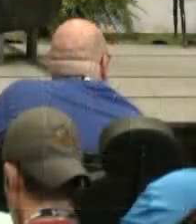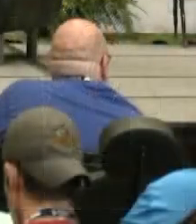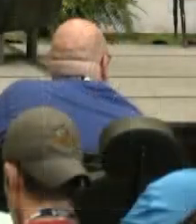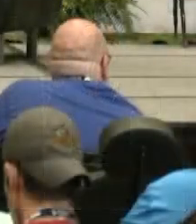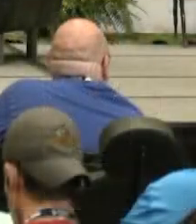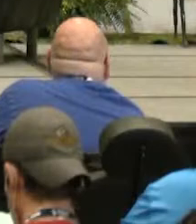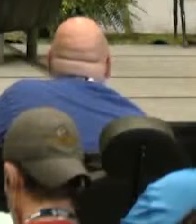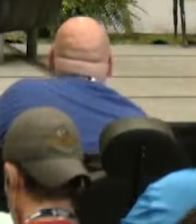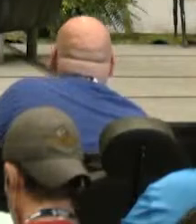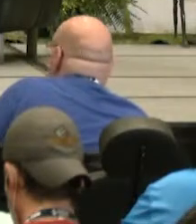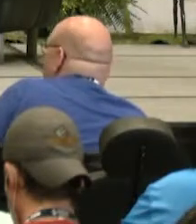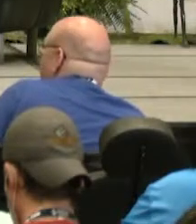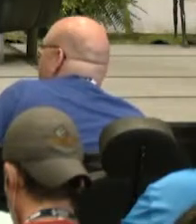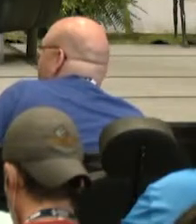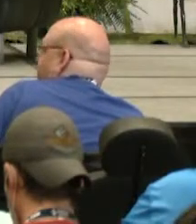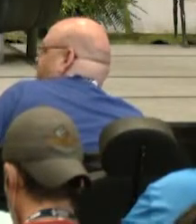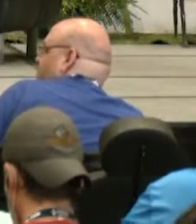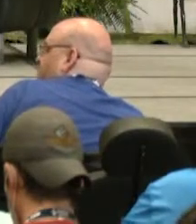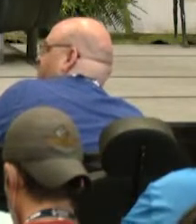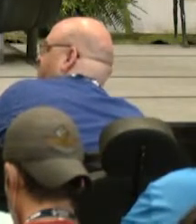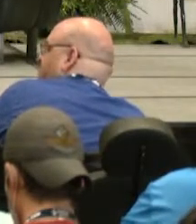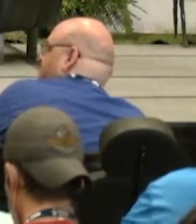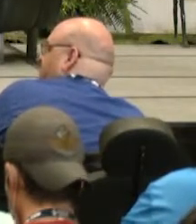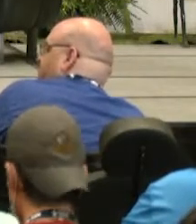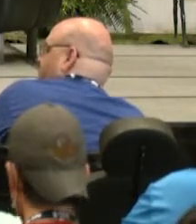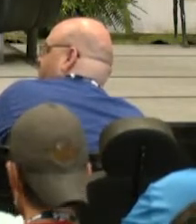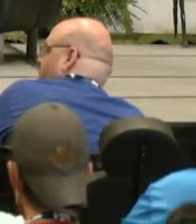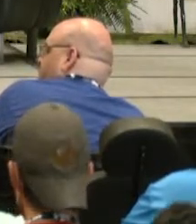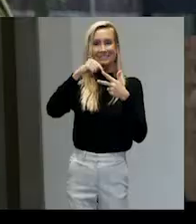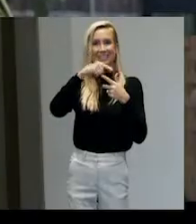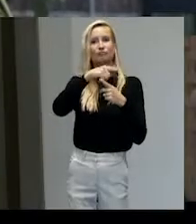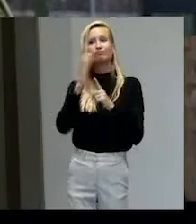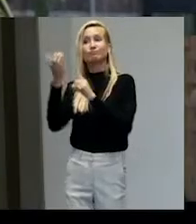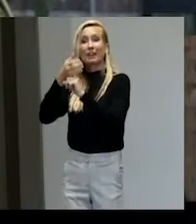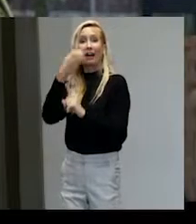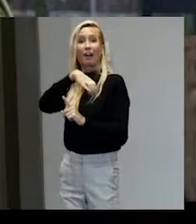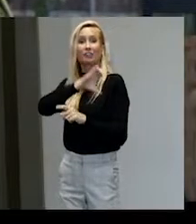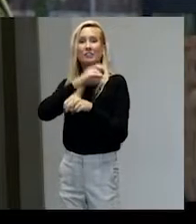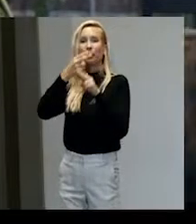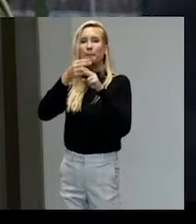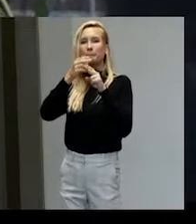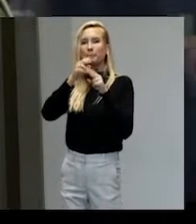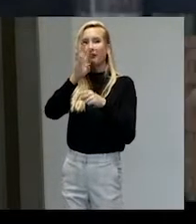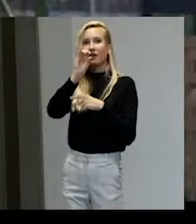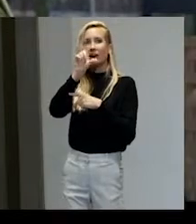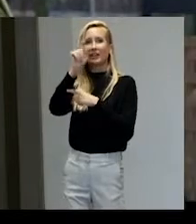Next, we've got Ann Pien, who plays Violet.